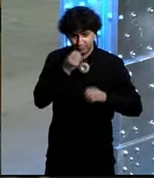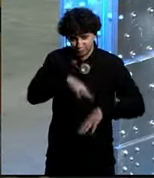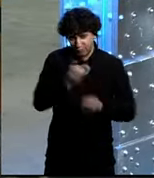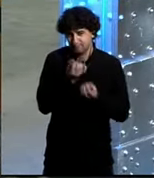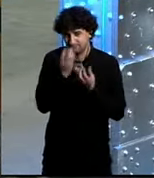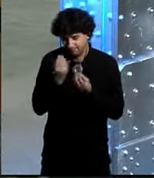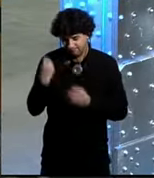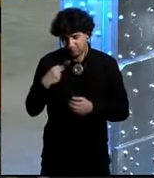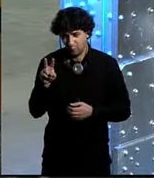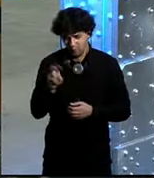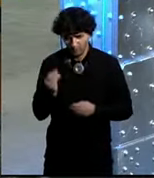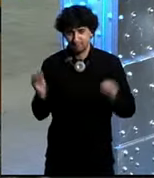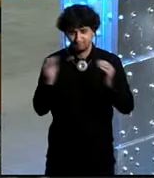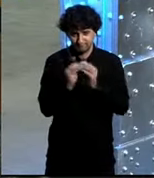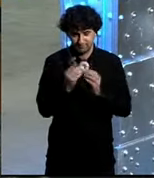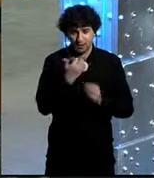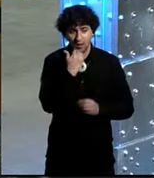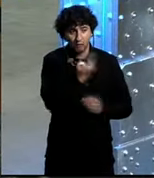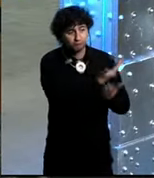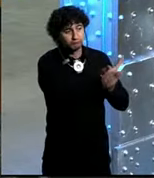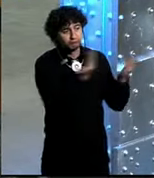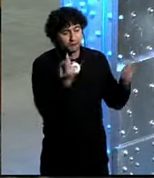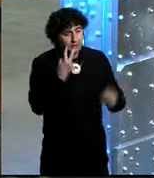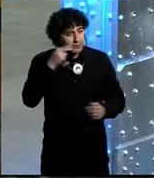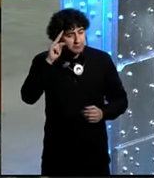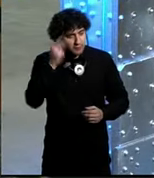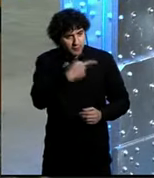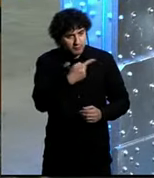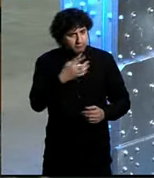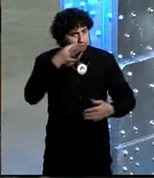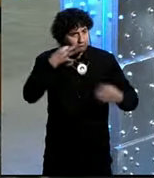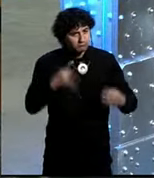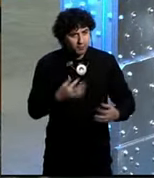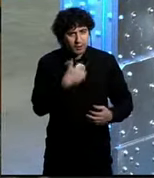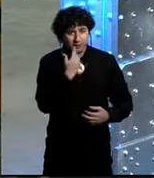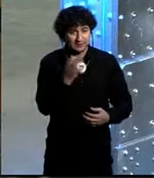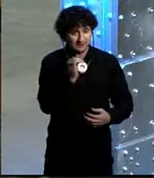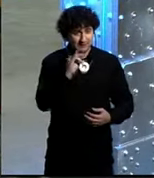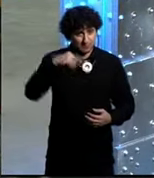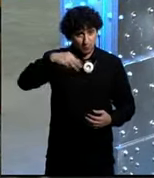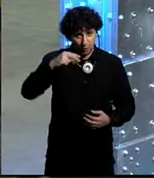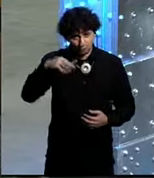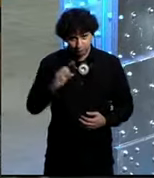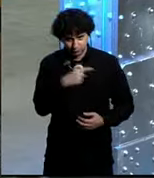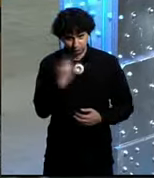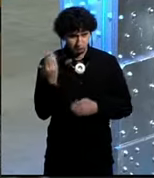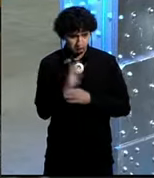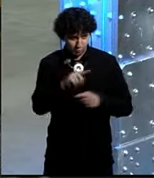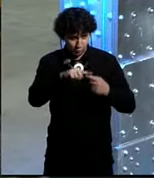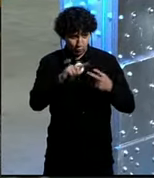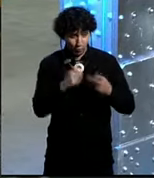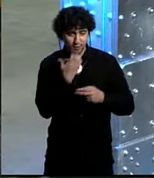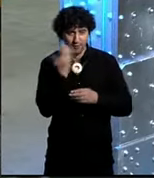let's take their values, and they do it using storytelling. I was wondering if you had some kind of experience around it. I know Simmons gave us